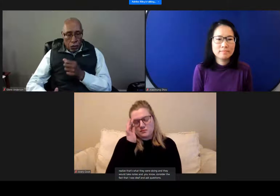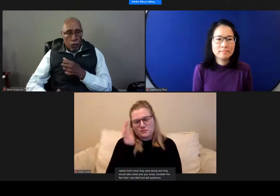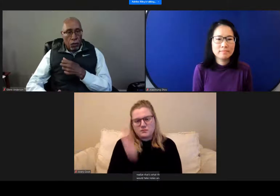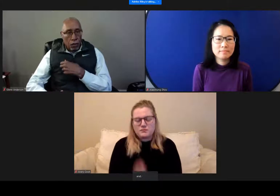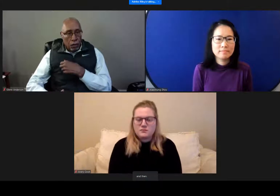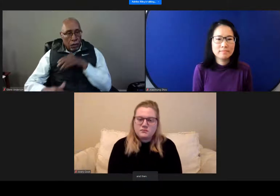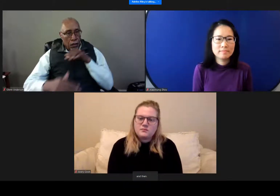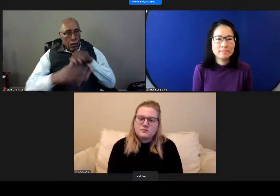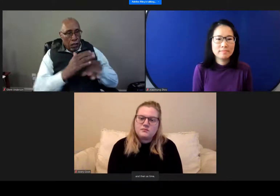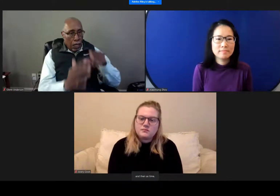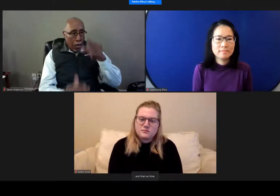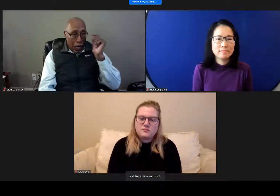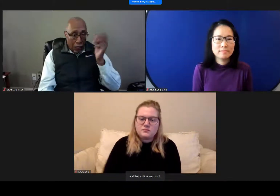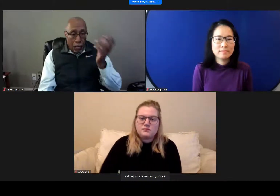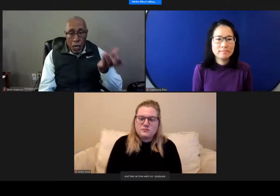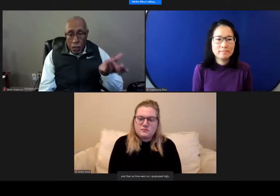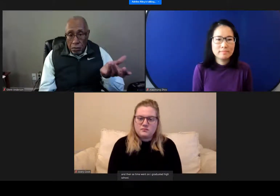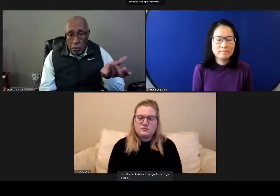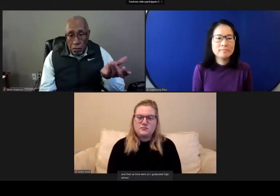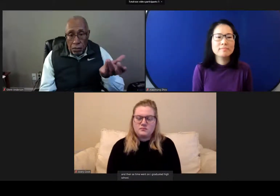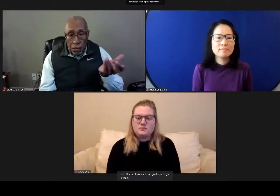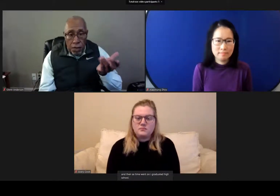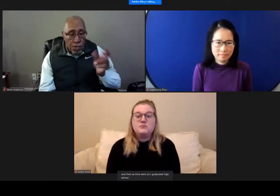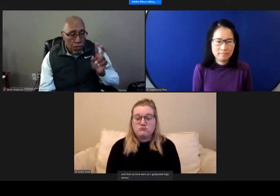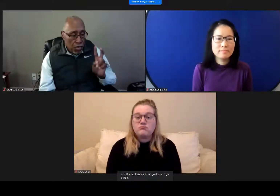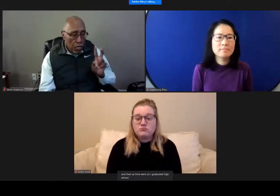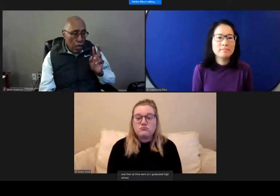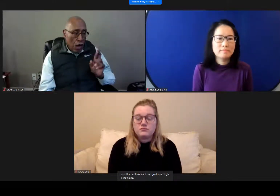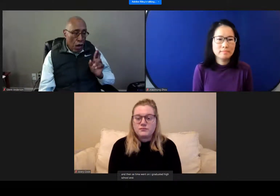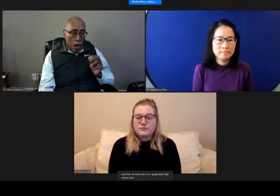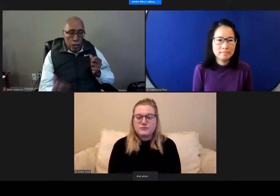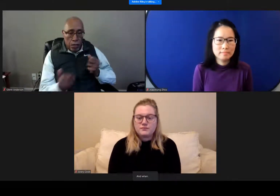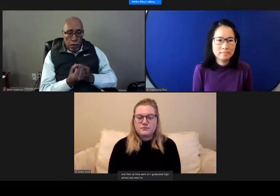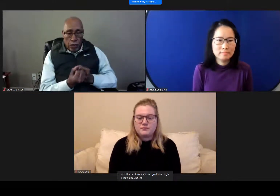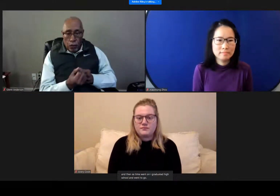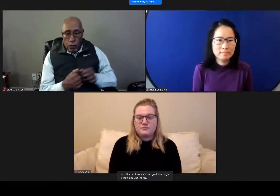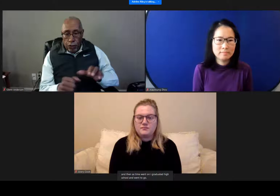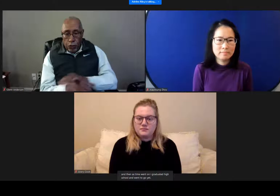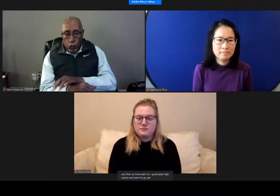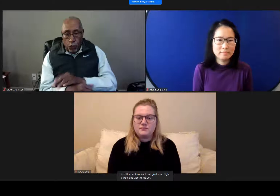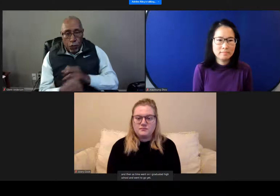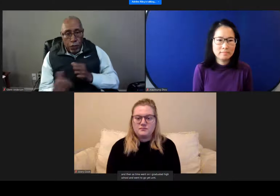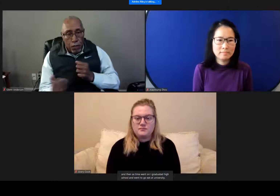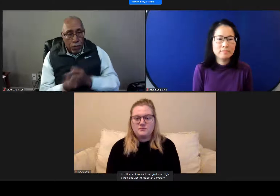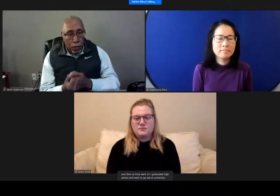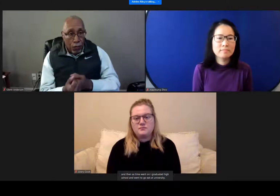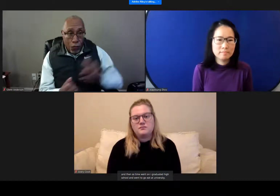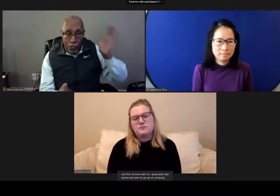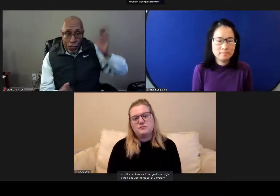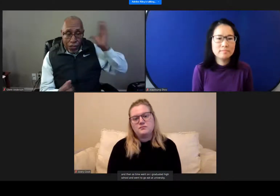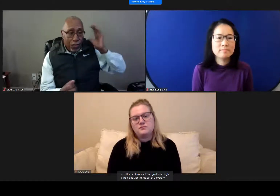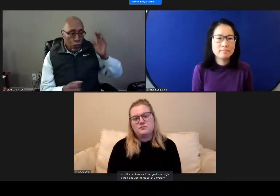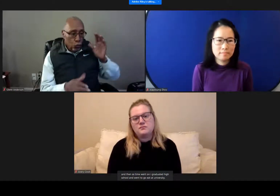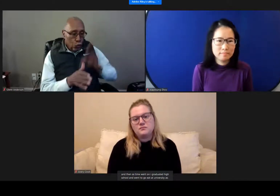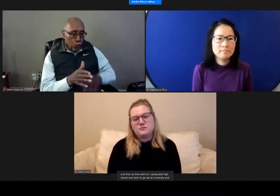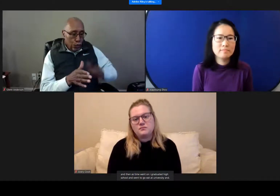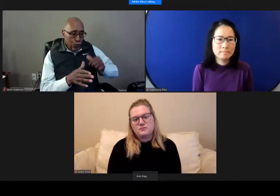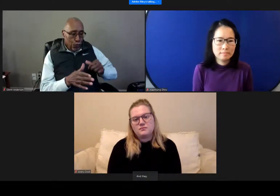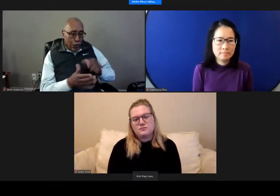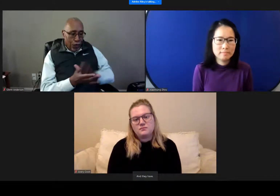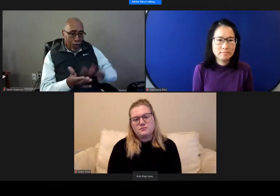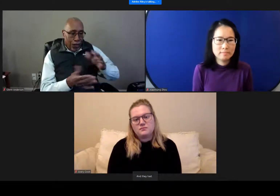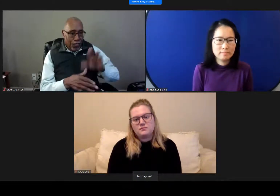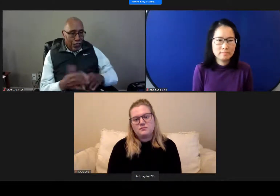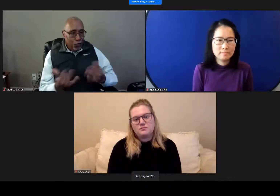And then as time went on, I graduated high school and went to Gallaudet University. and they